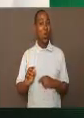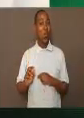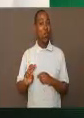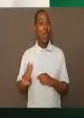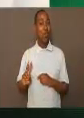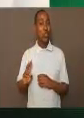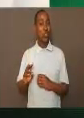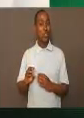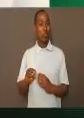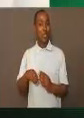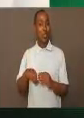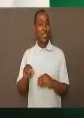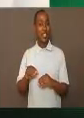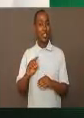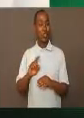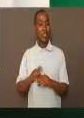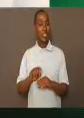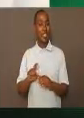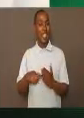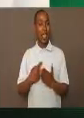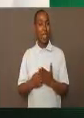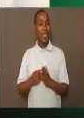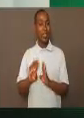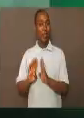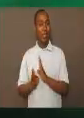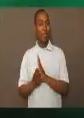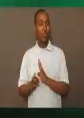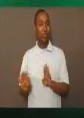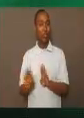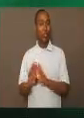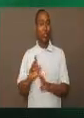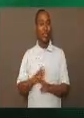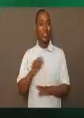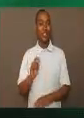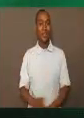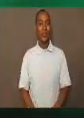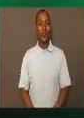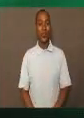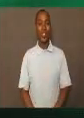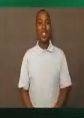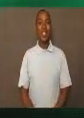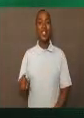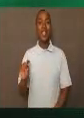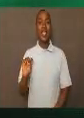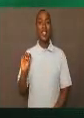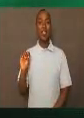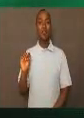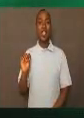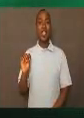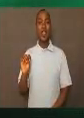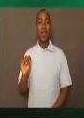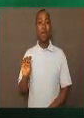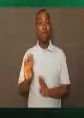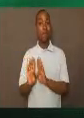blood and the closing of the valves. The tricuspid only